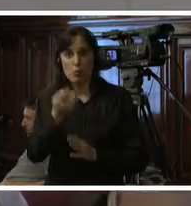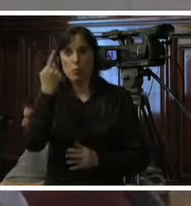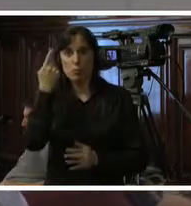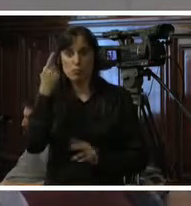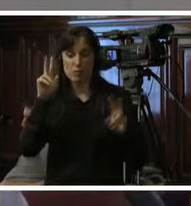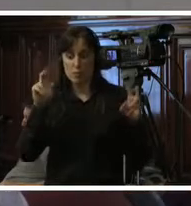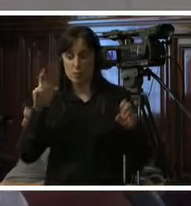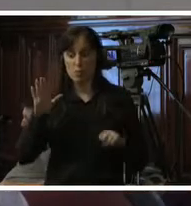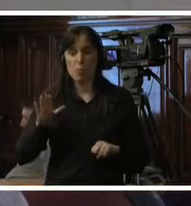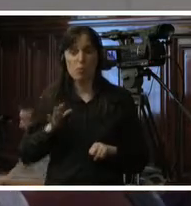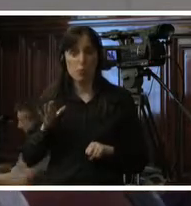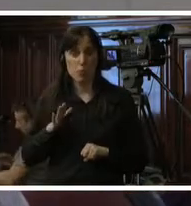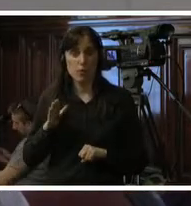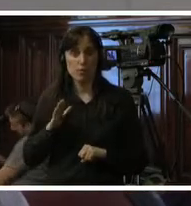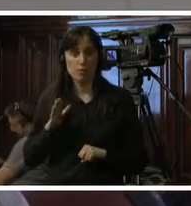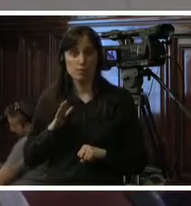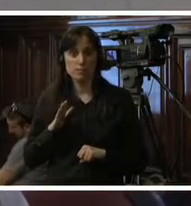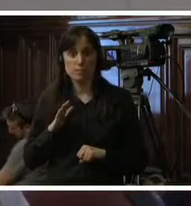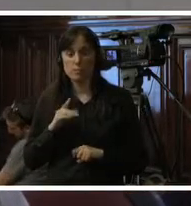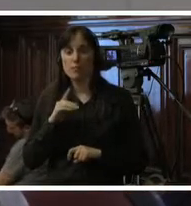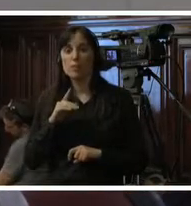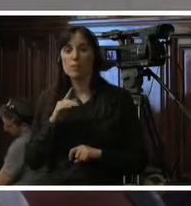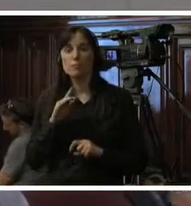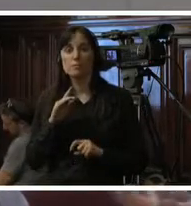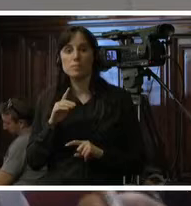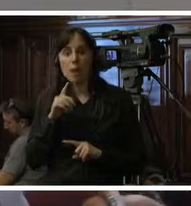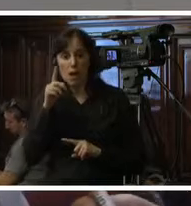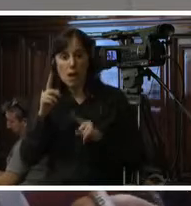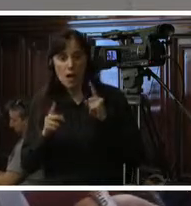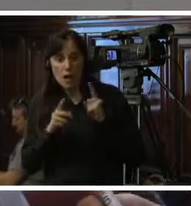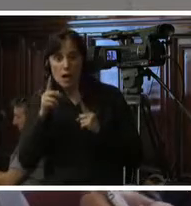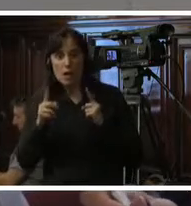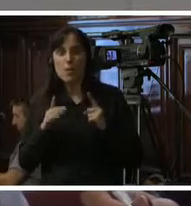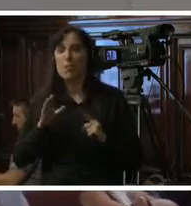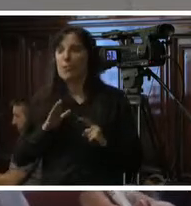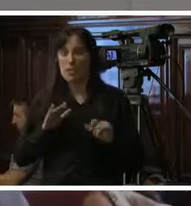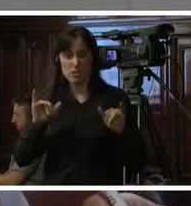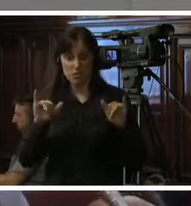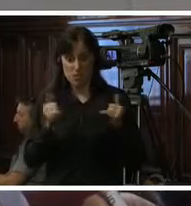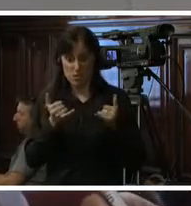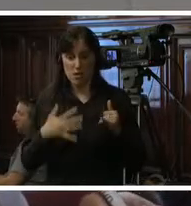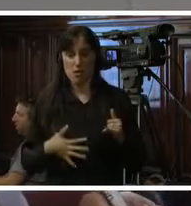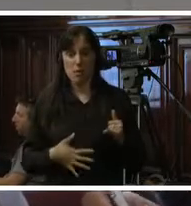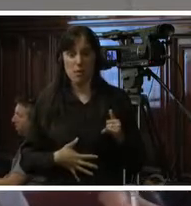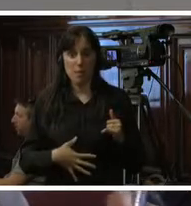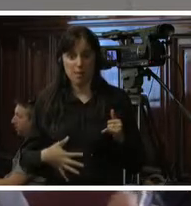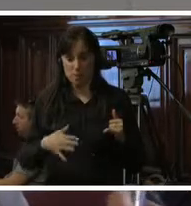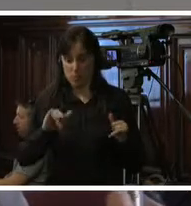not only the fact that those who were pregnant have children